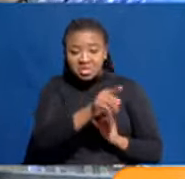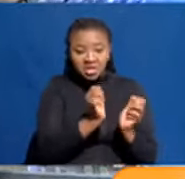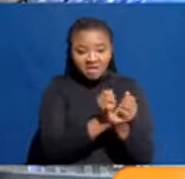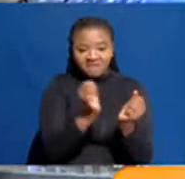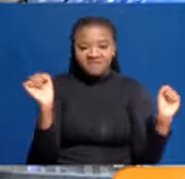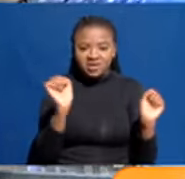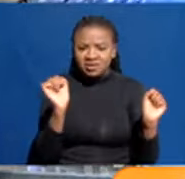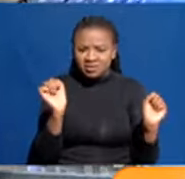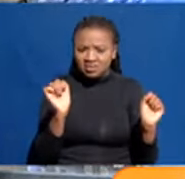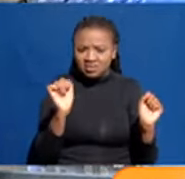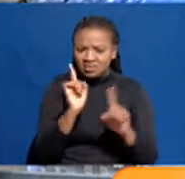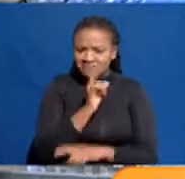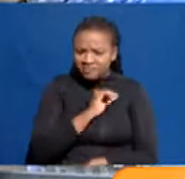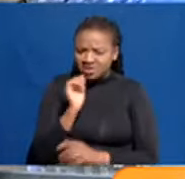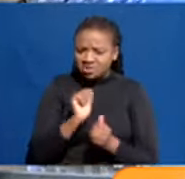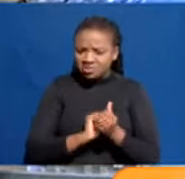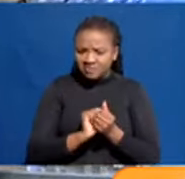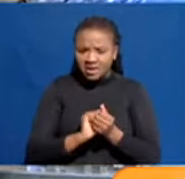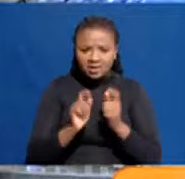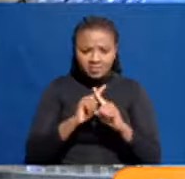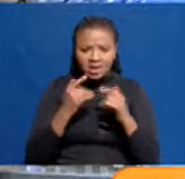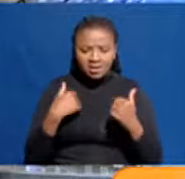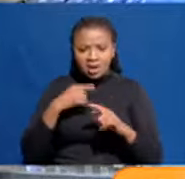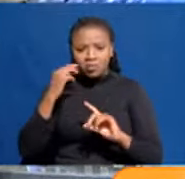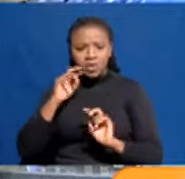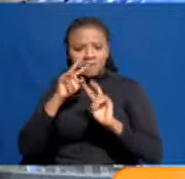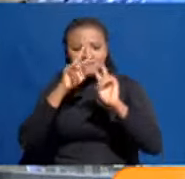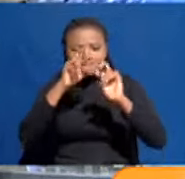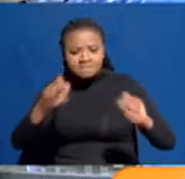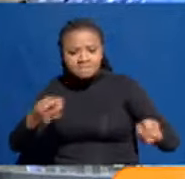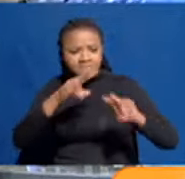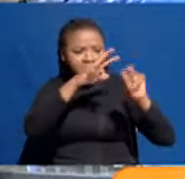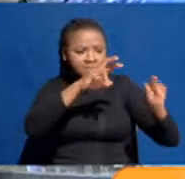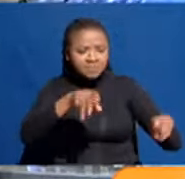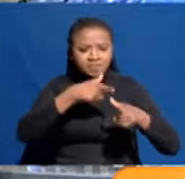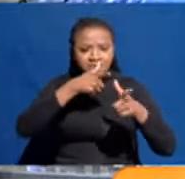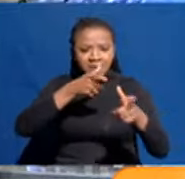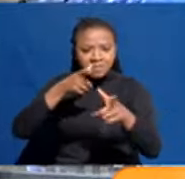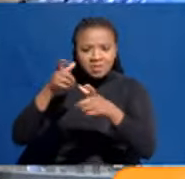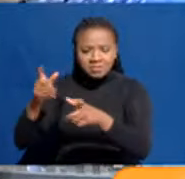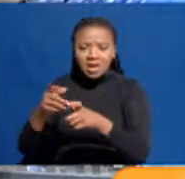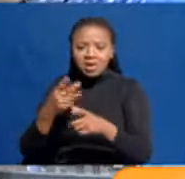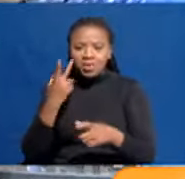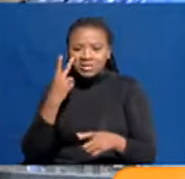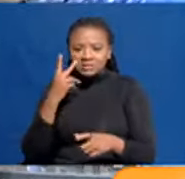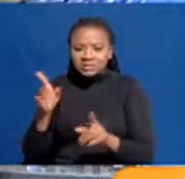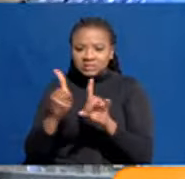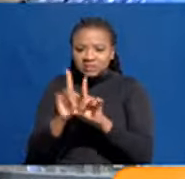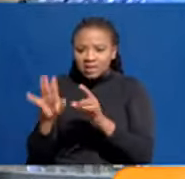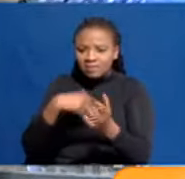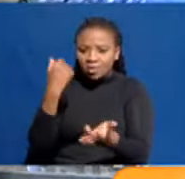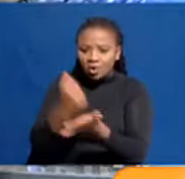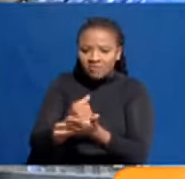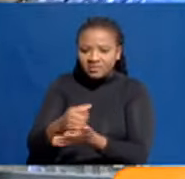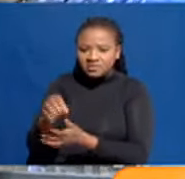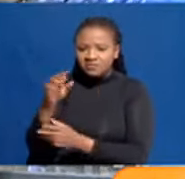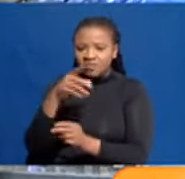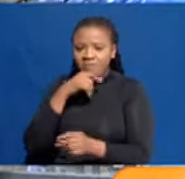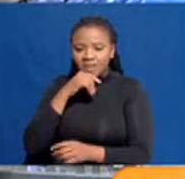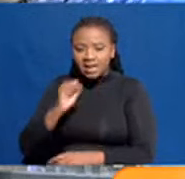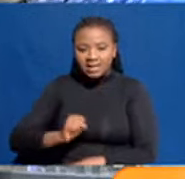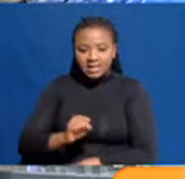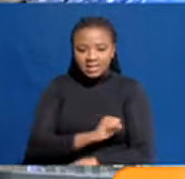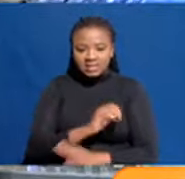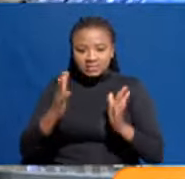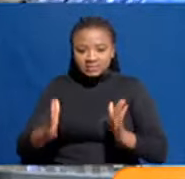the ongoing crackdown on government critics saw a break-in into Busia Senator Okiya Omtatah's office on Saturday